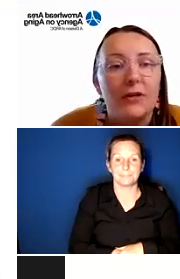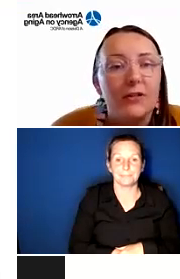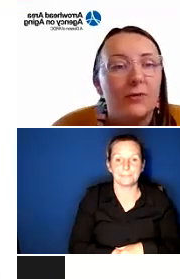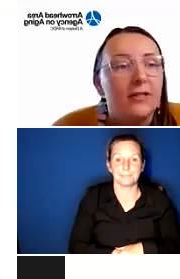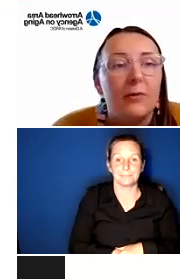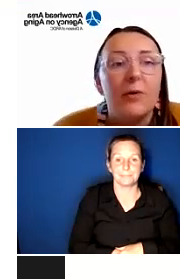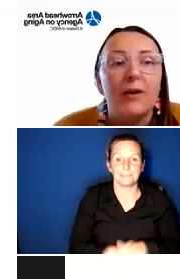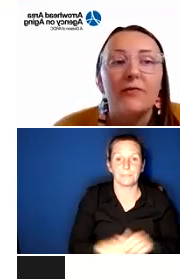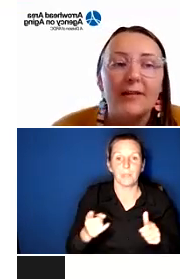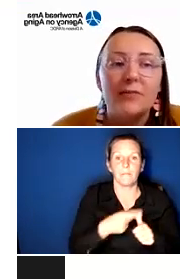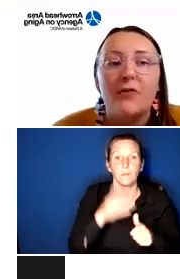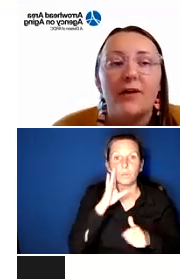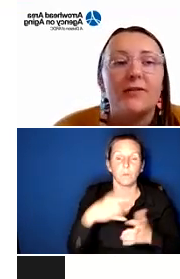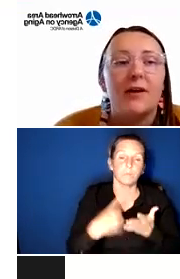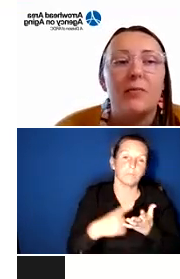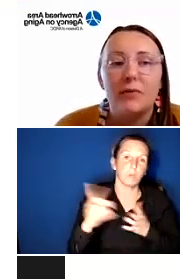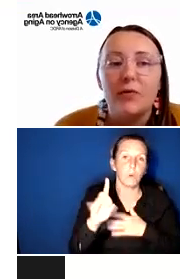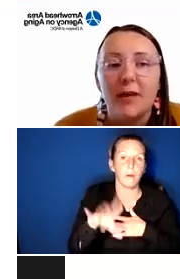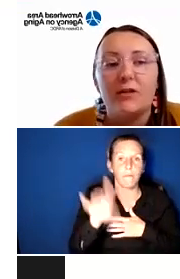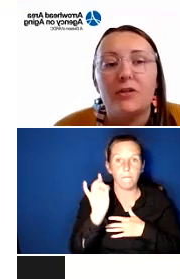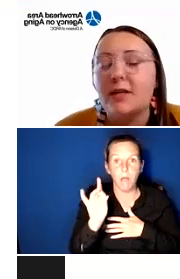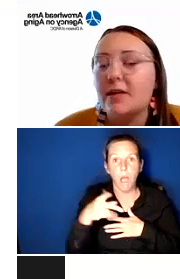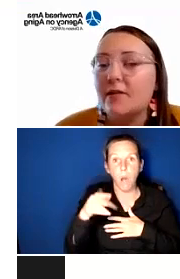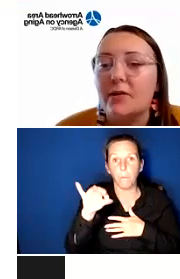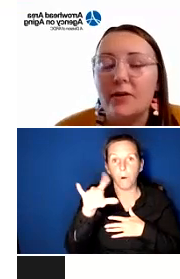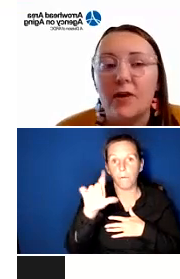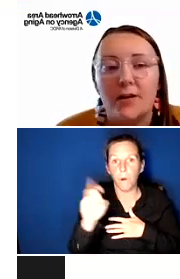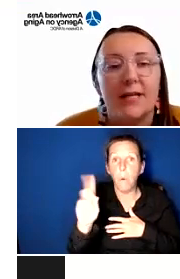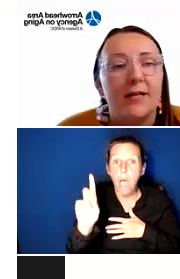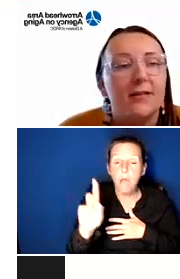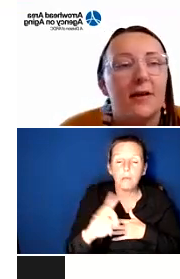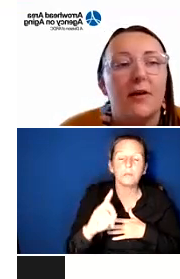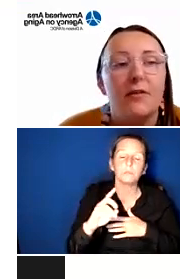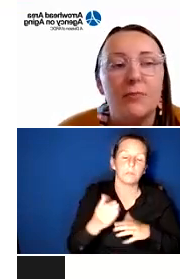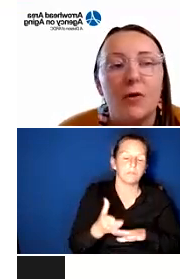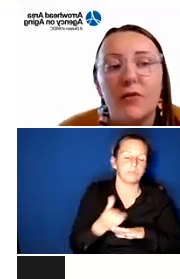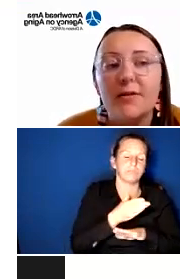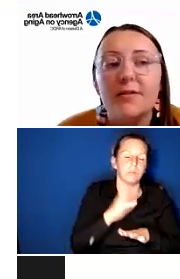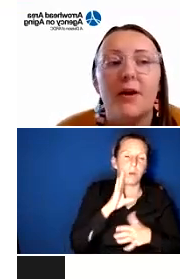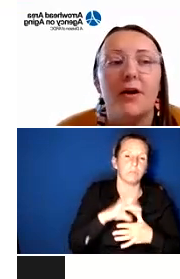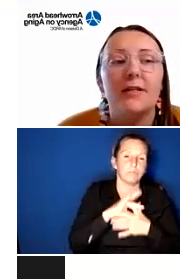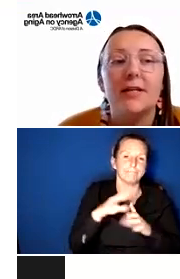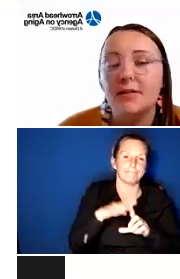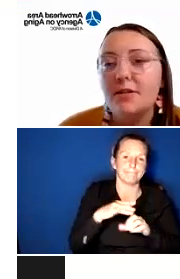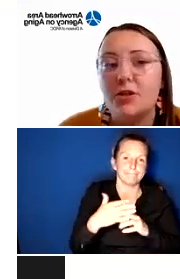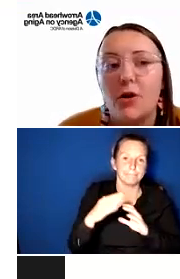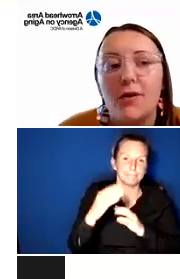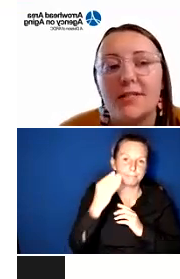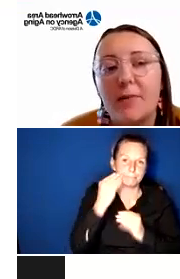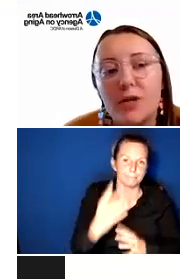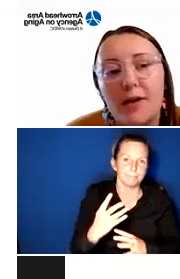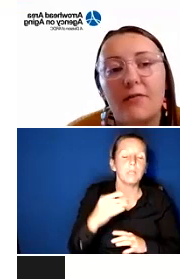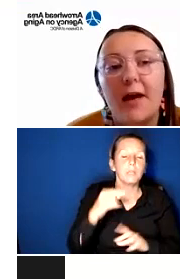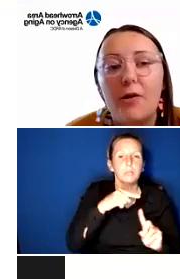So first, we're going to talk about where to find these profiles, but before that, I just want to give a little bit of context. These profiles are intended to show